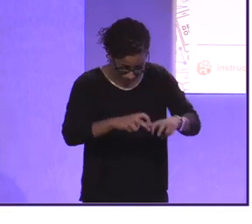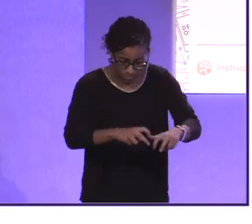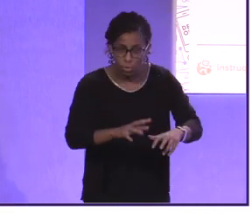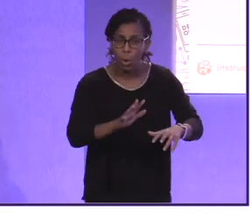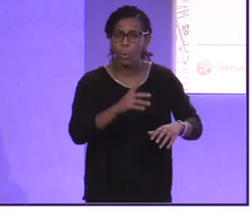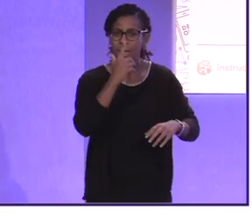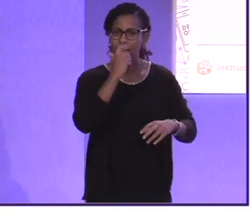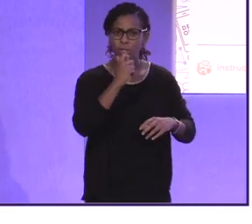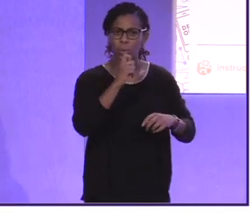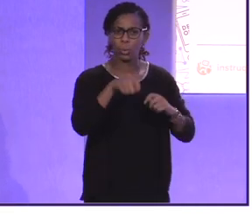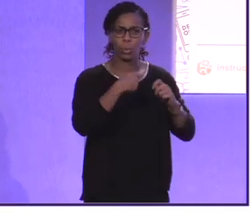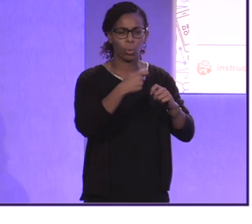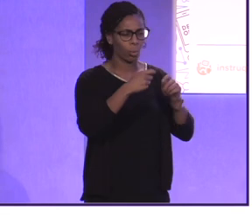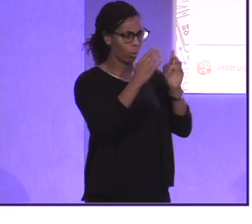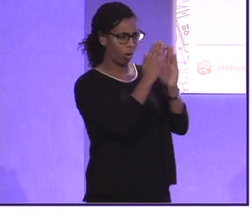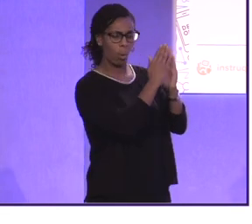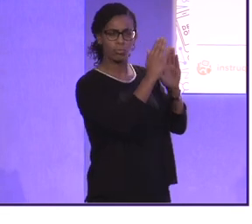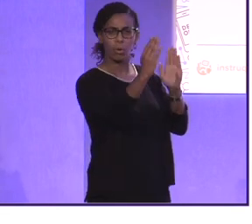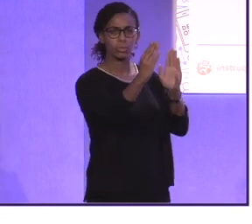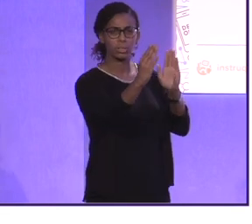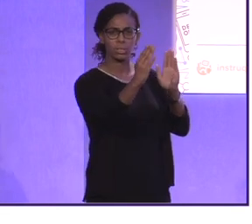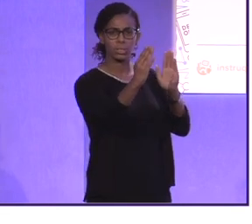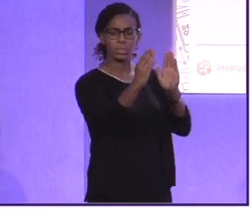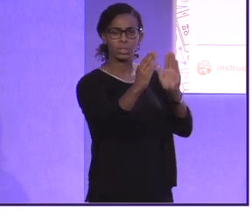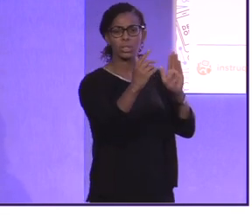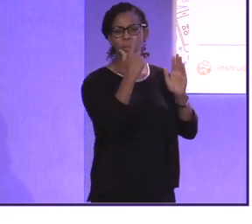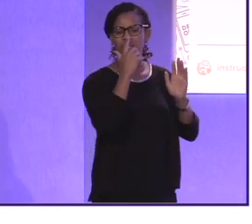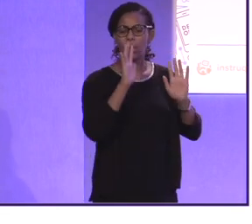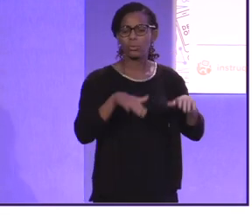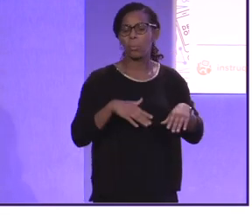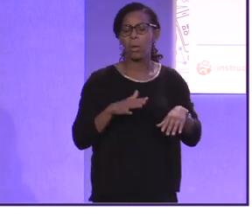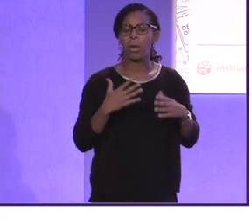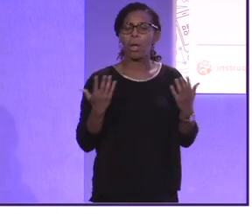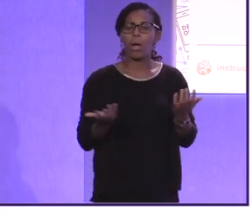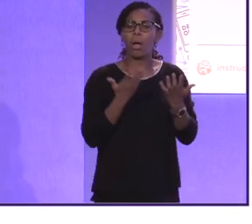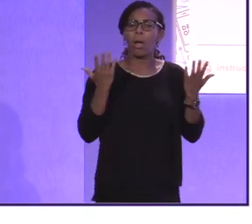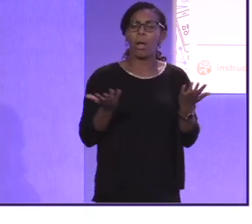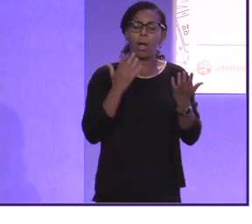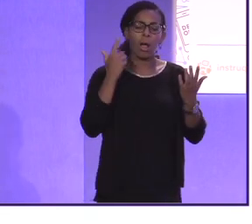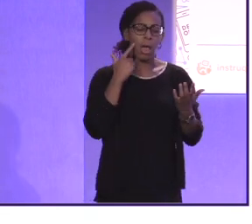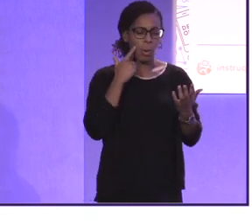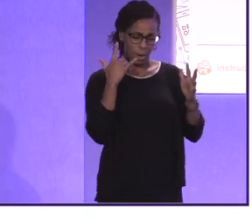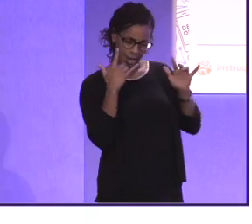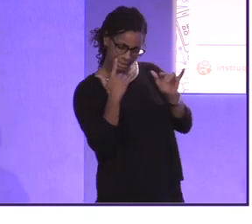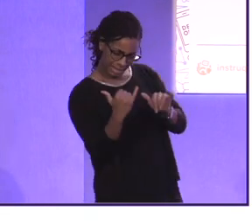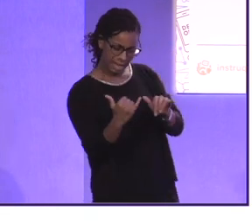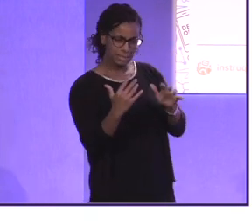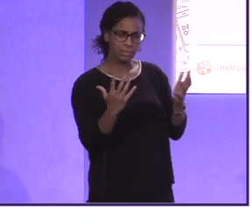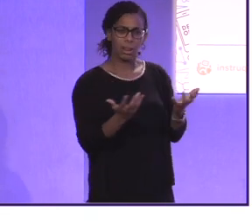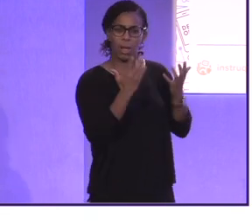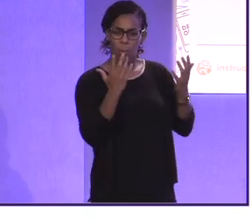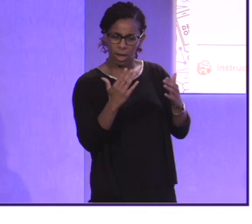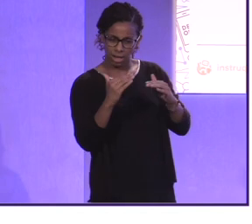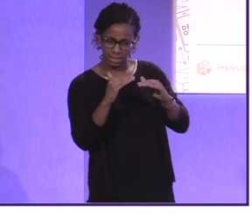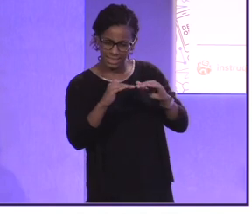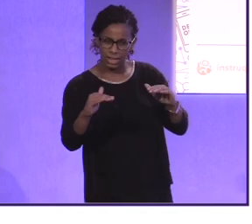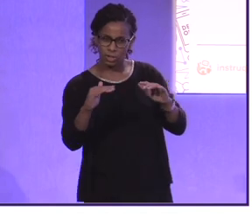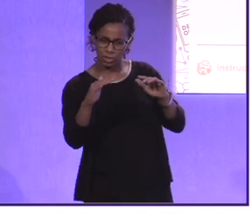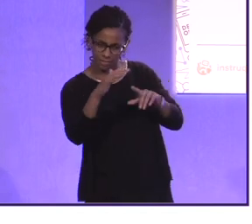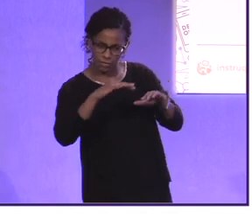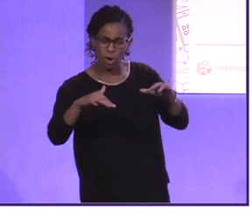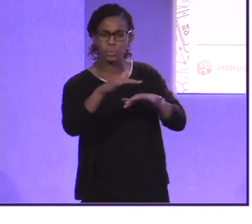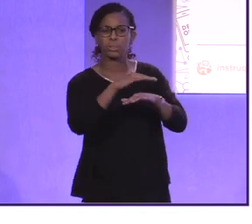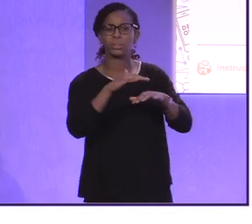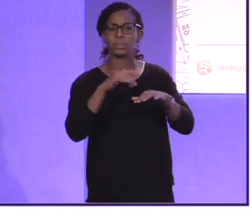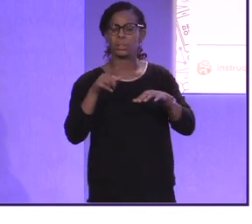do a thin slice. Let's set up a very lightweight test environment, let's set up a staging environment, let's set up a production environment and